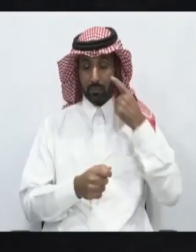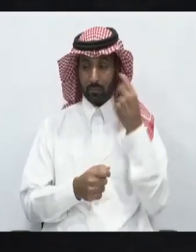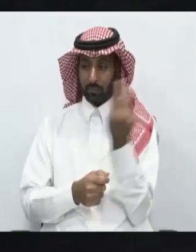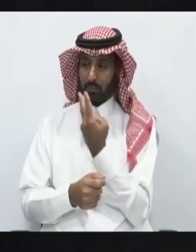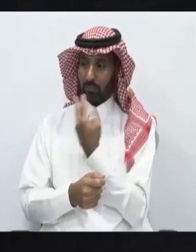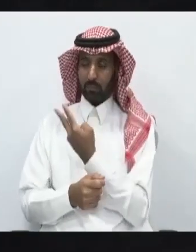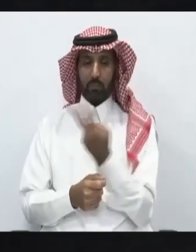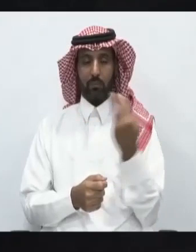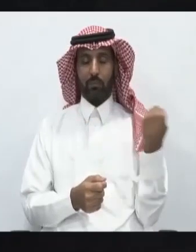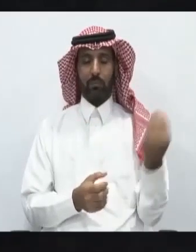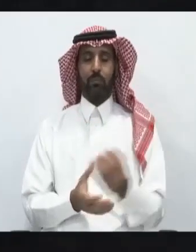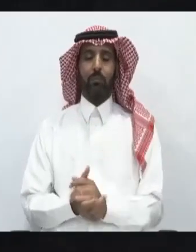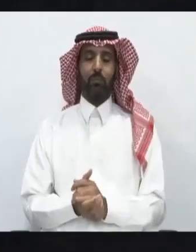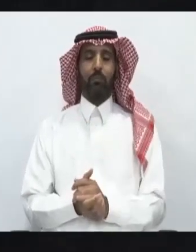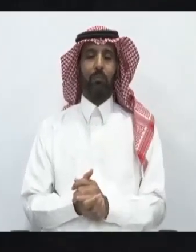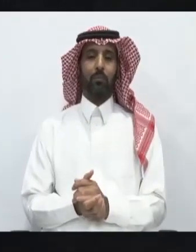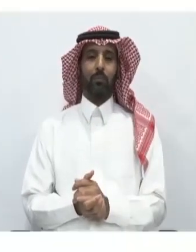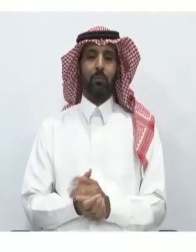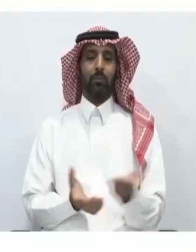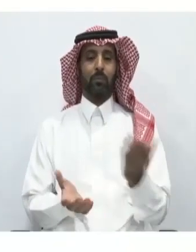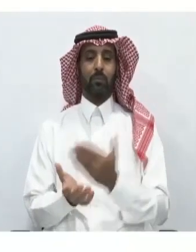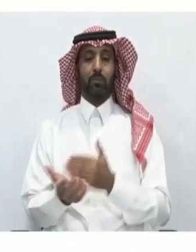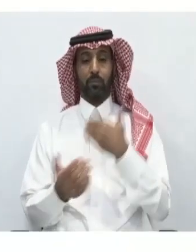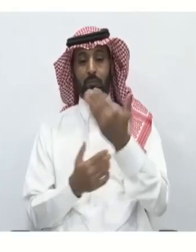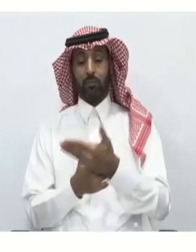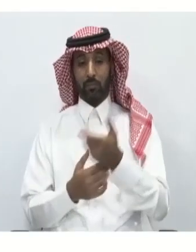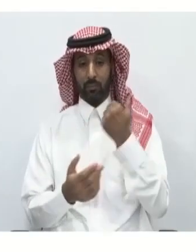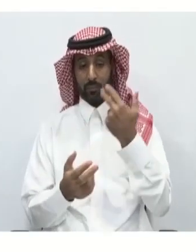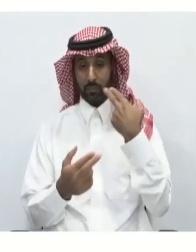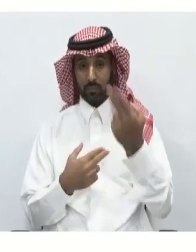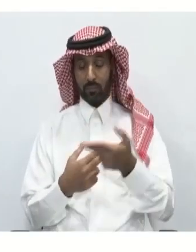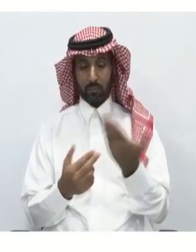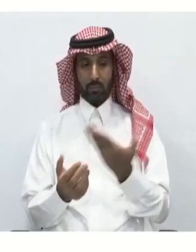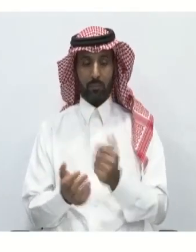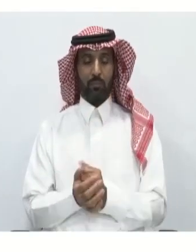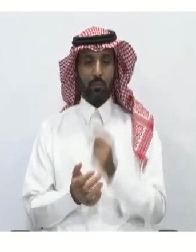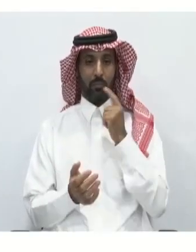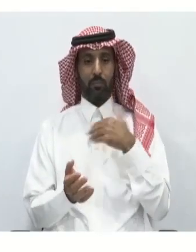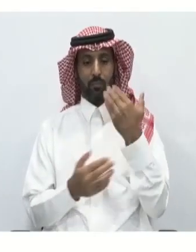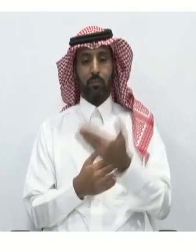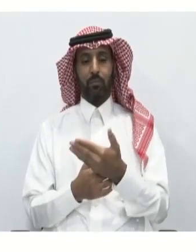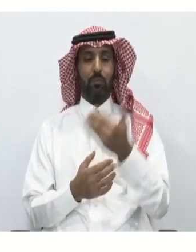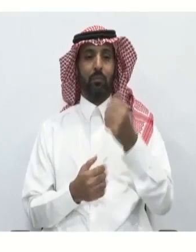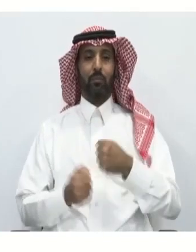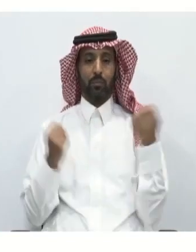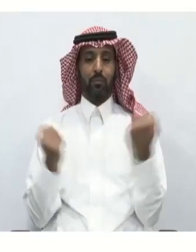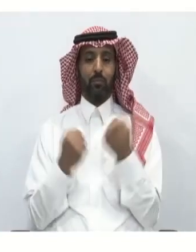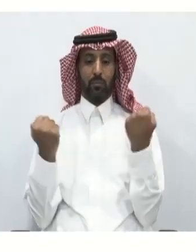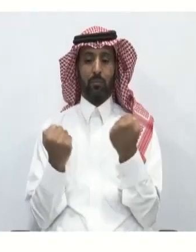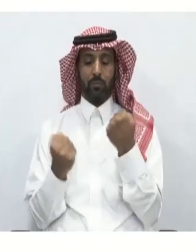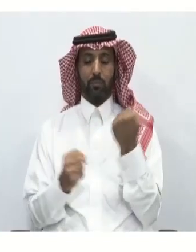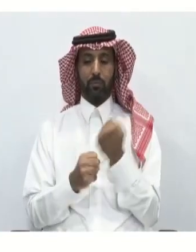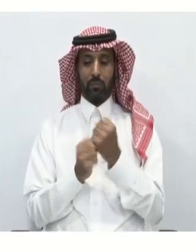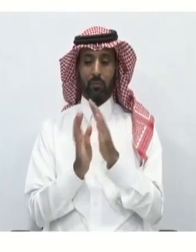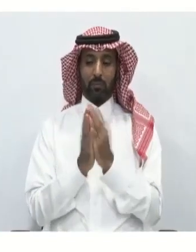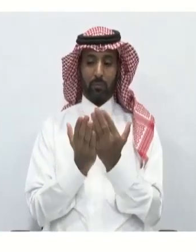or connected with nature. So before we go to today's lesson, let's take this exercise in